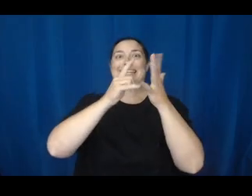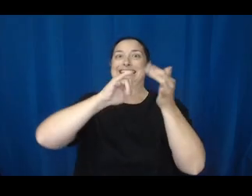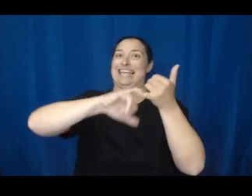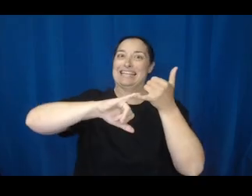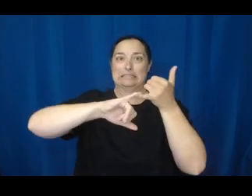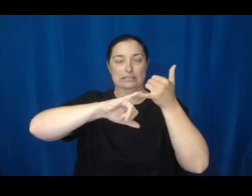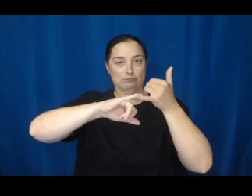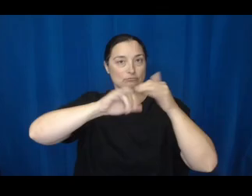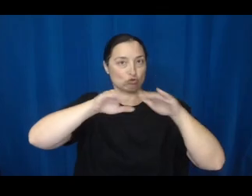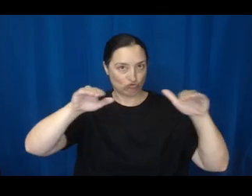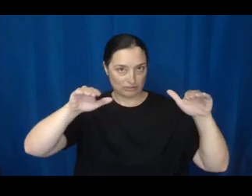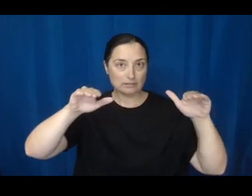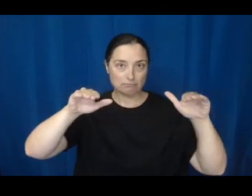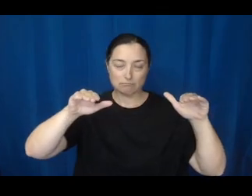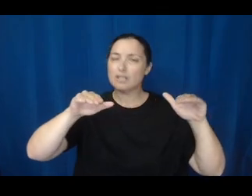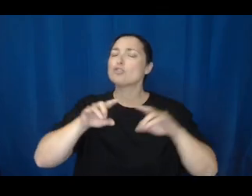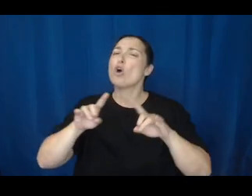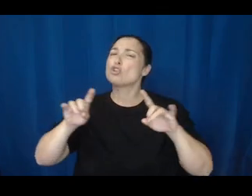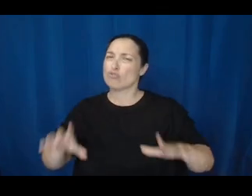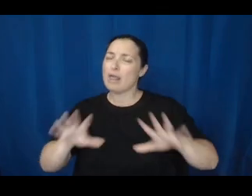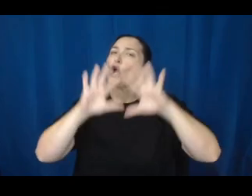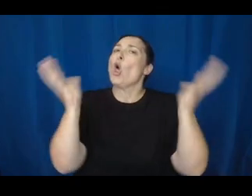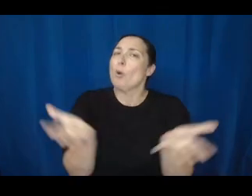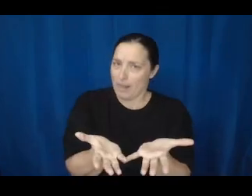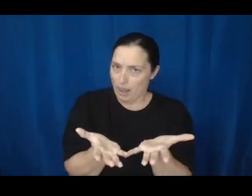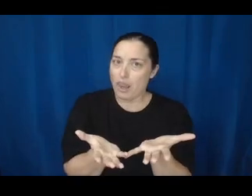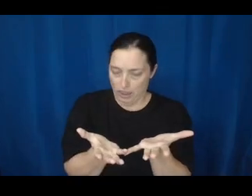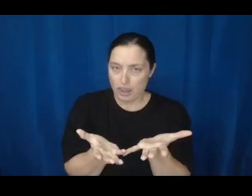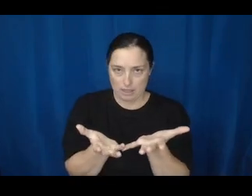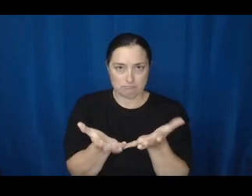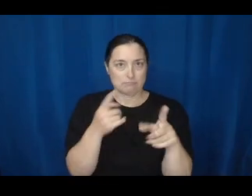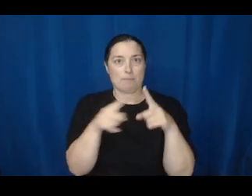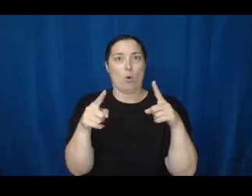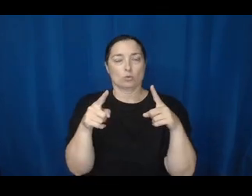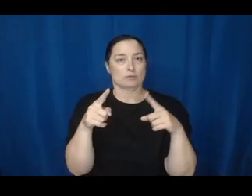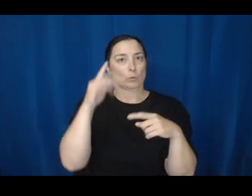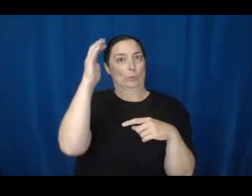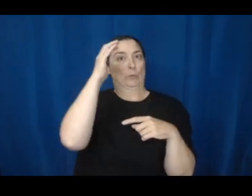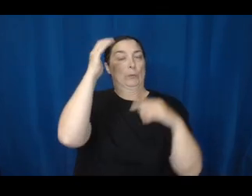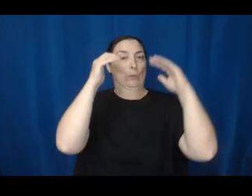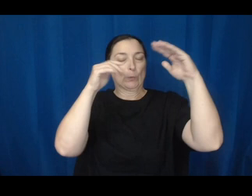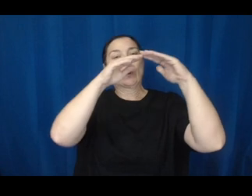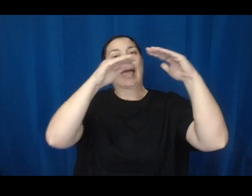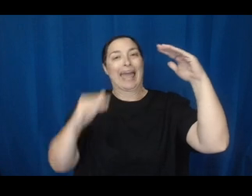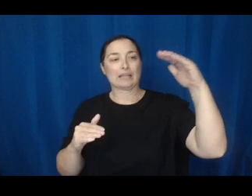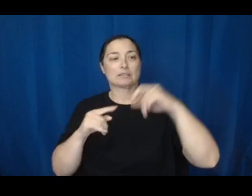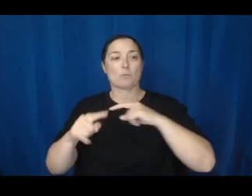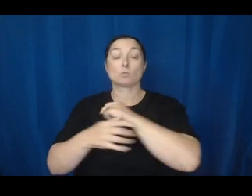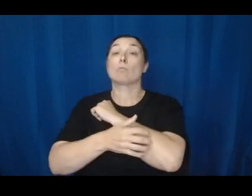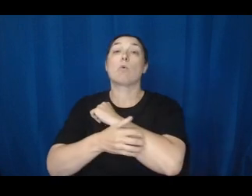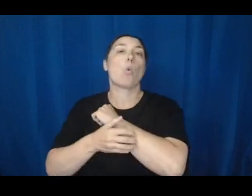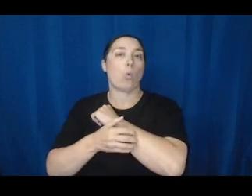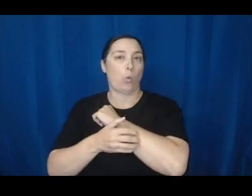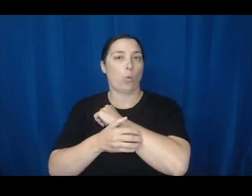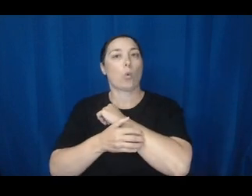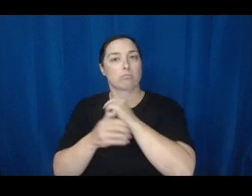systems of education. So this is not Australia, this is the world, or the wealthy part of the world, and the lowest quarter, the